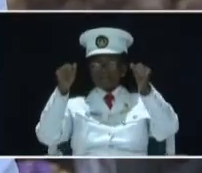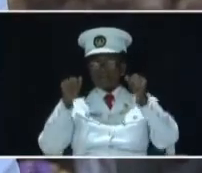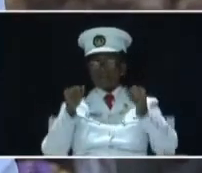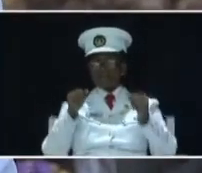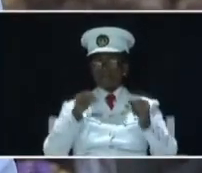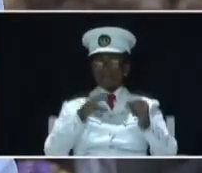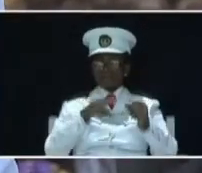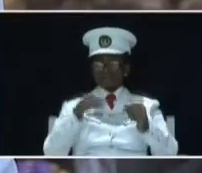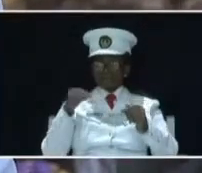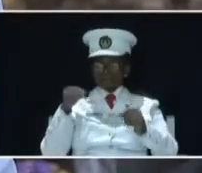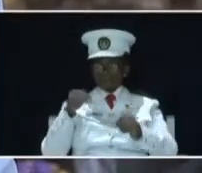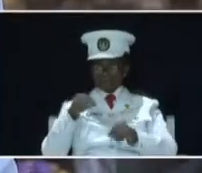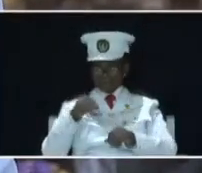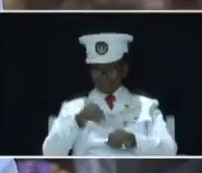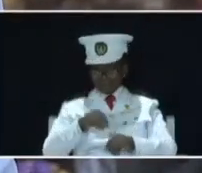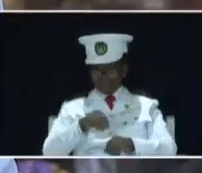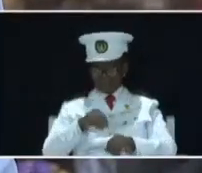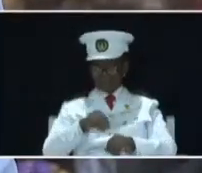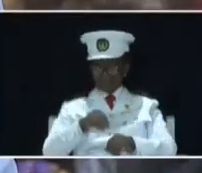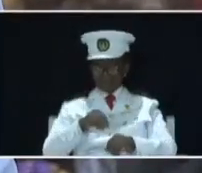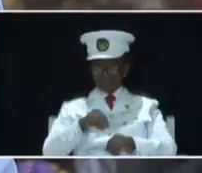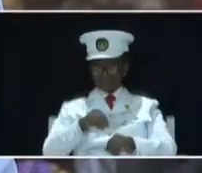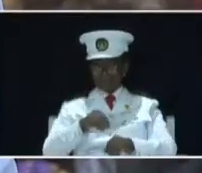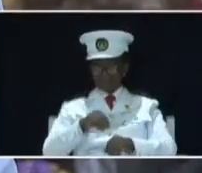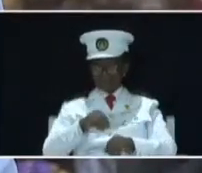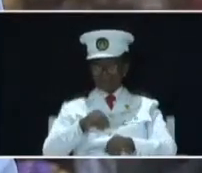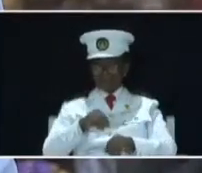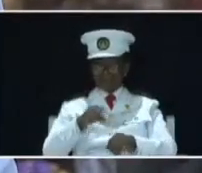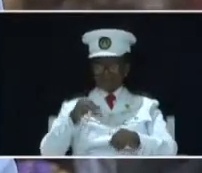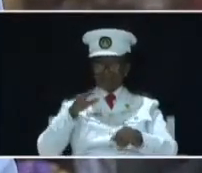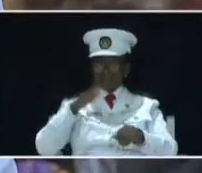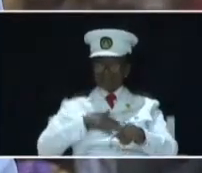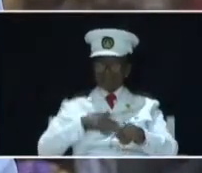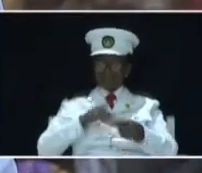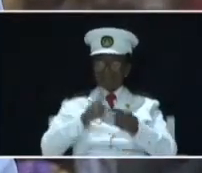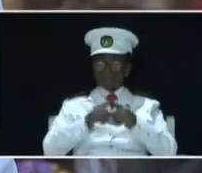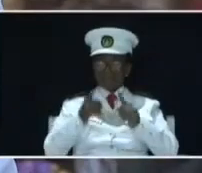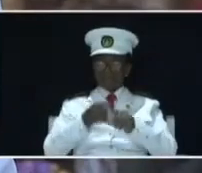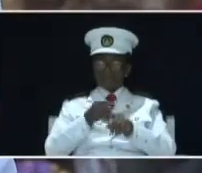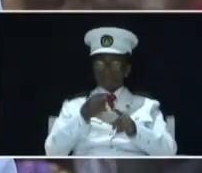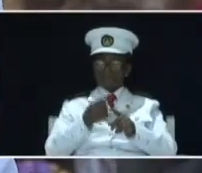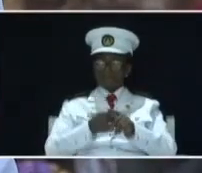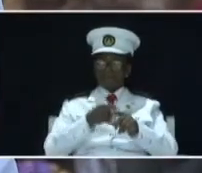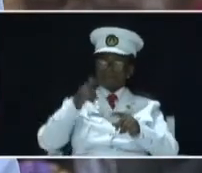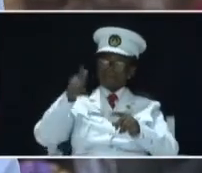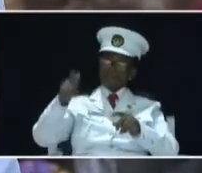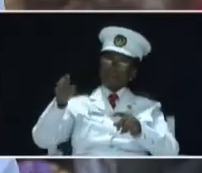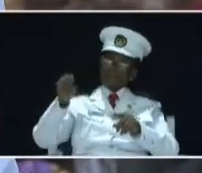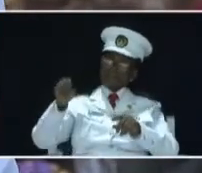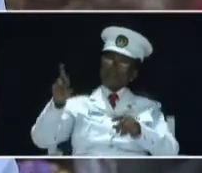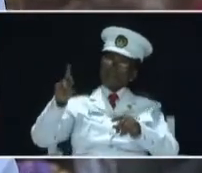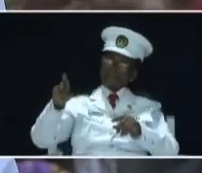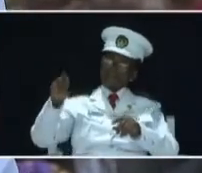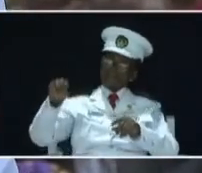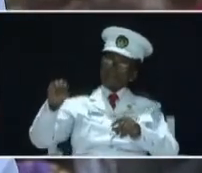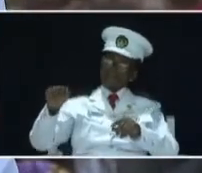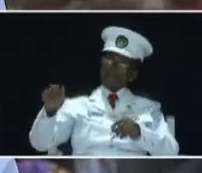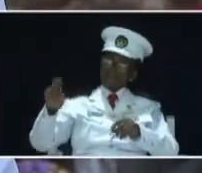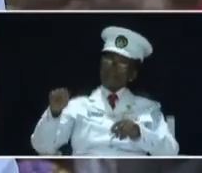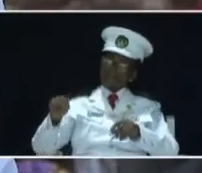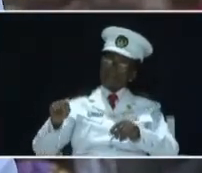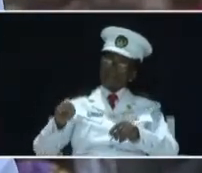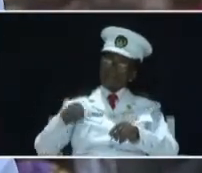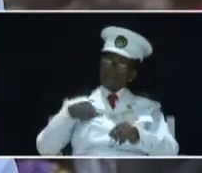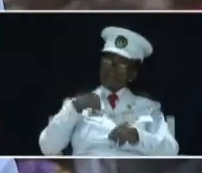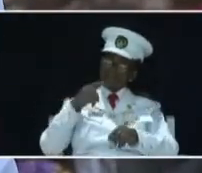And like my friend from Germany has said, in Acts chapter 1, verse 8,